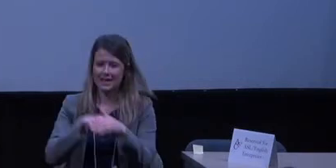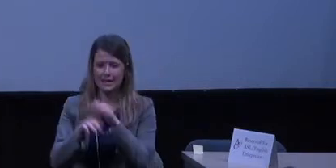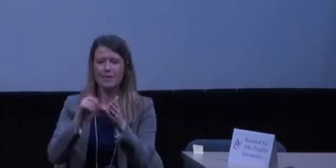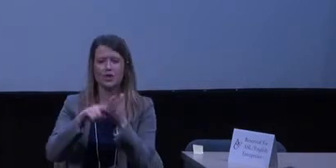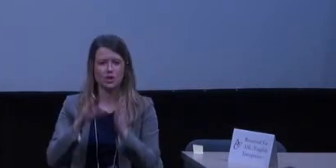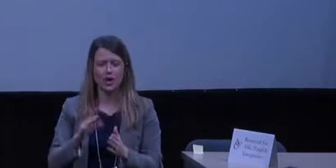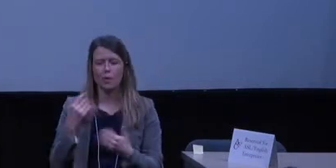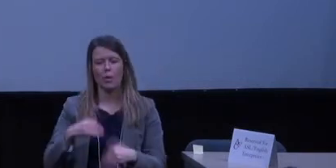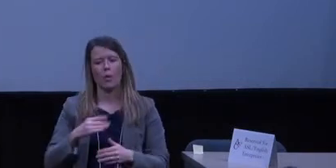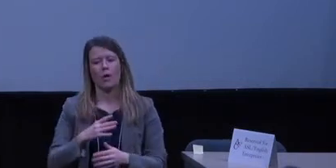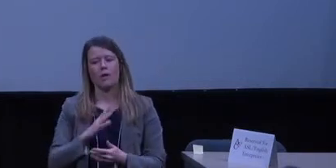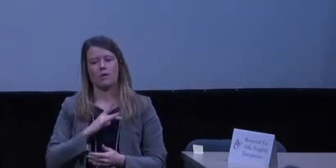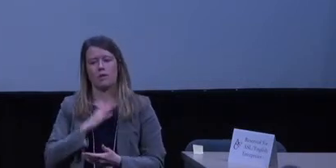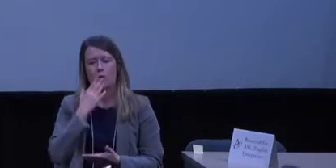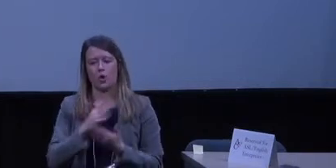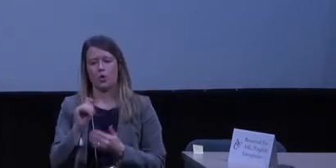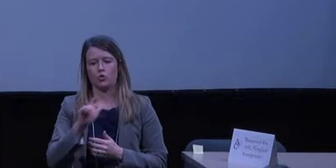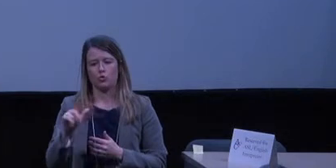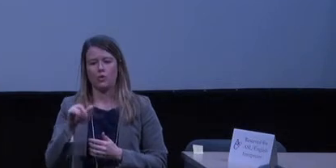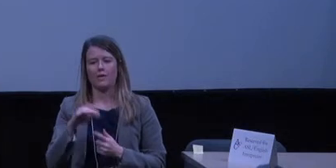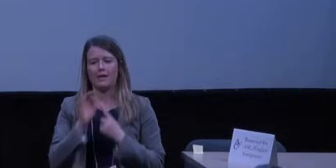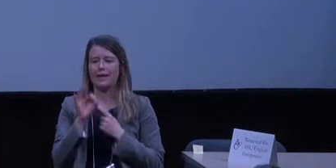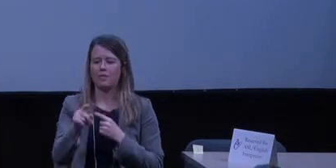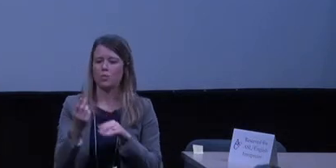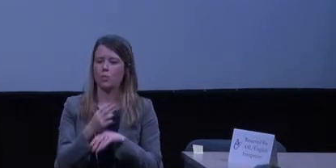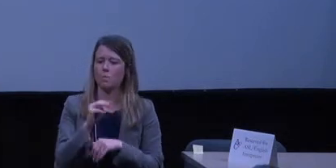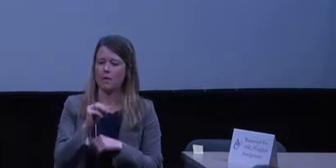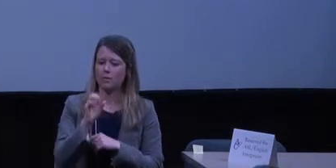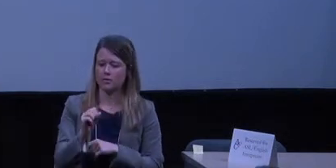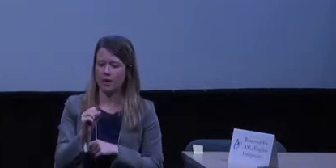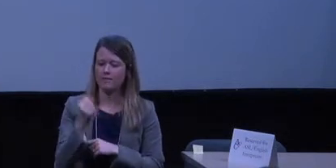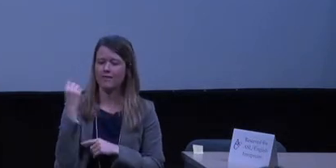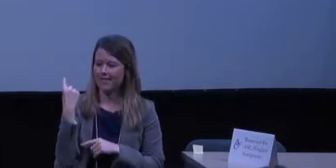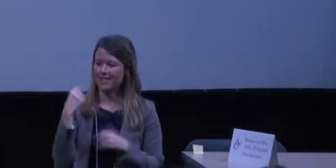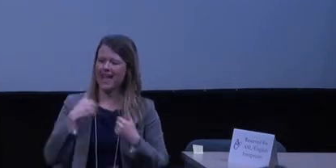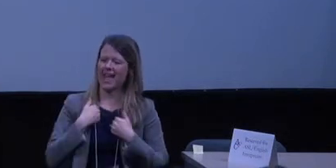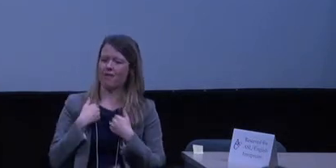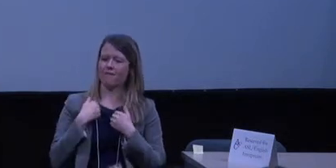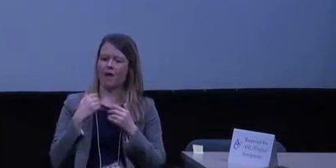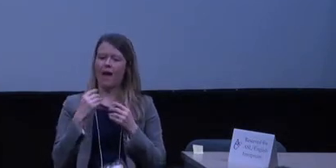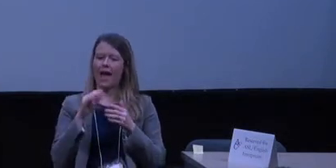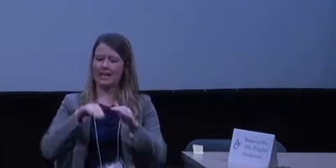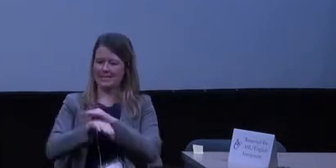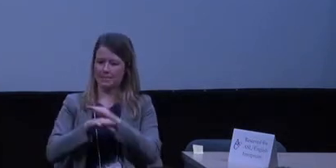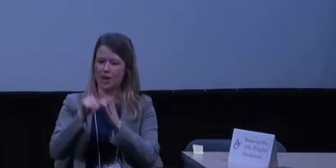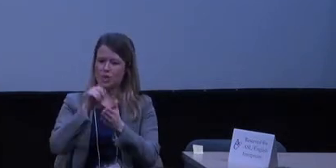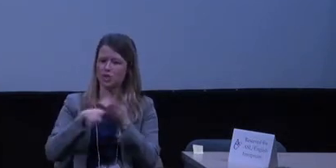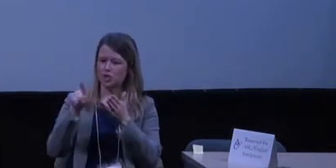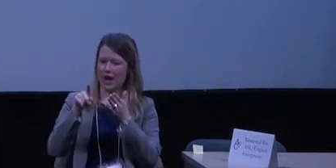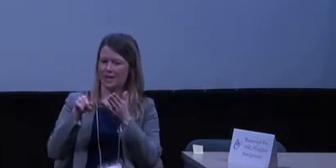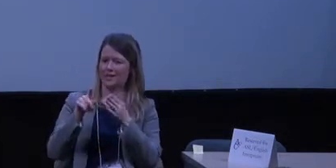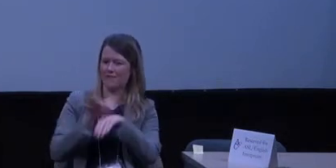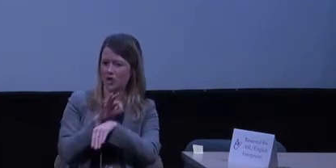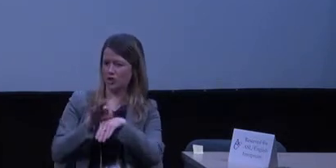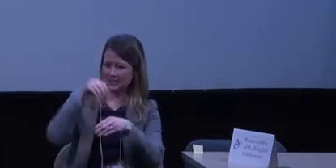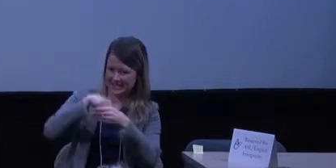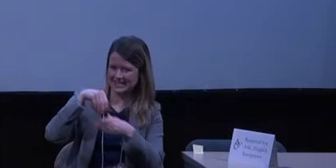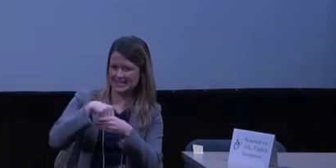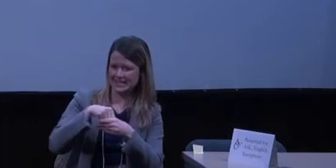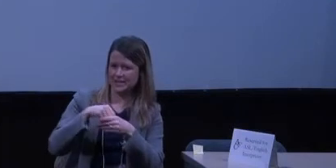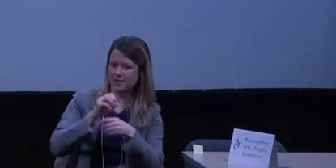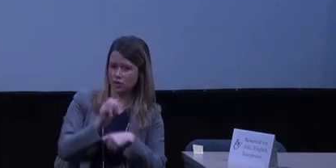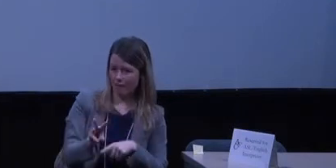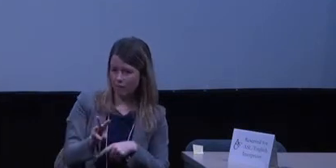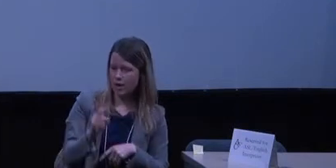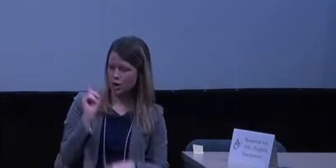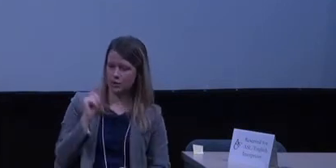utilizing Microsoft. They have a built-in accessibility checker. And it's really handy, and it will walk you through